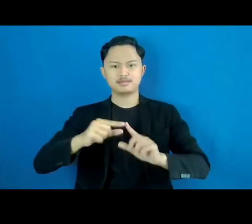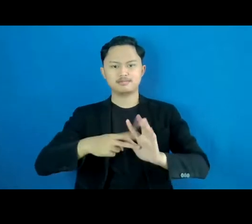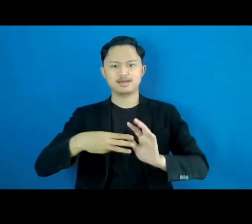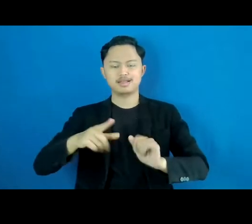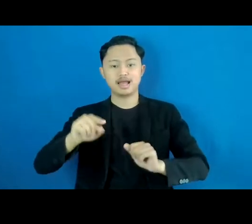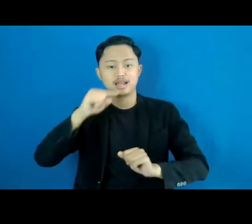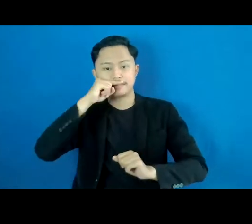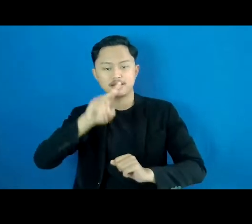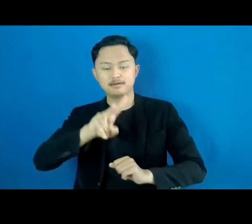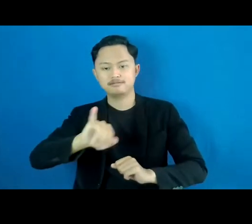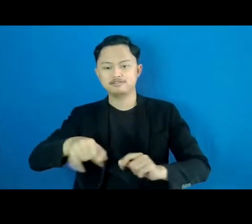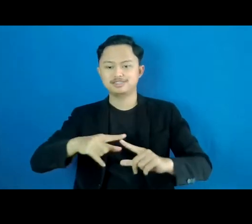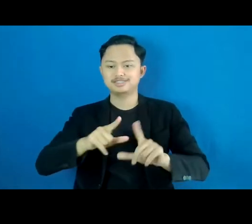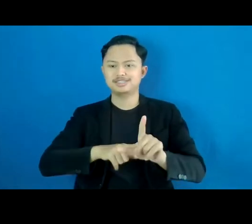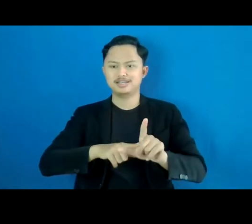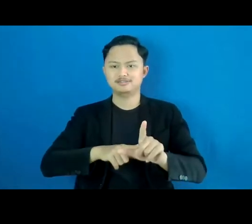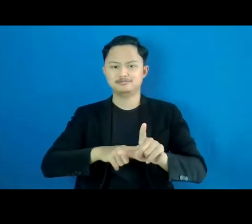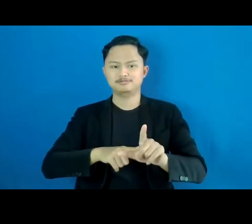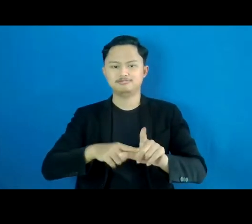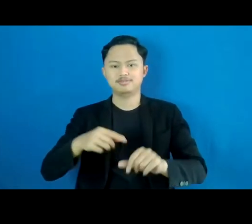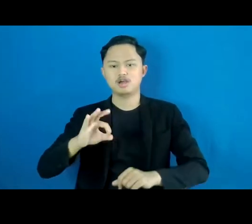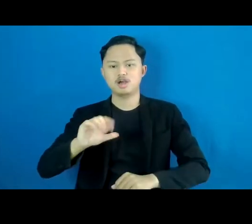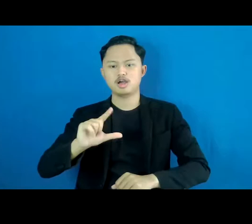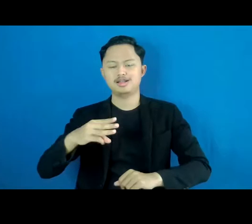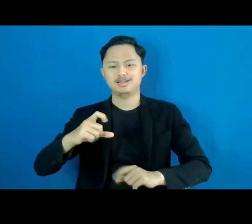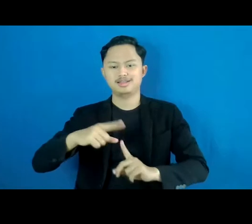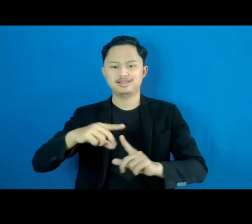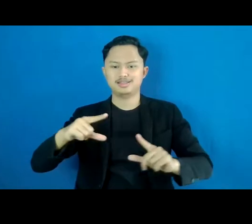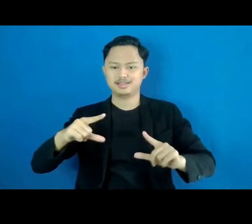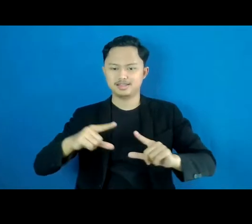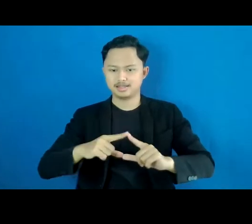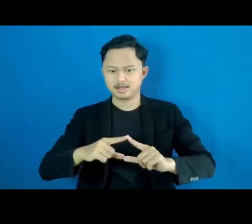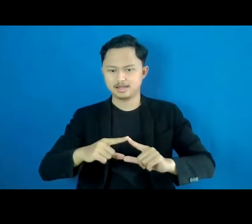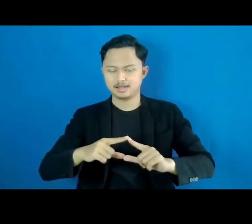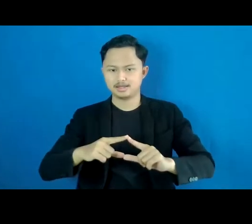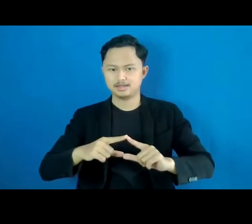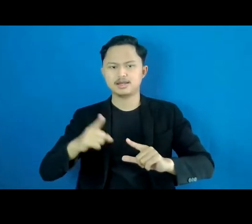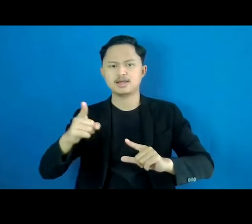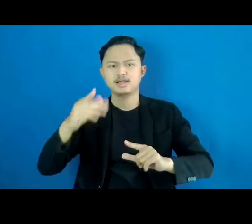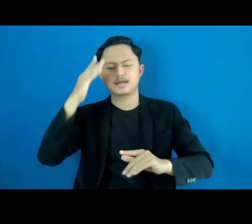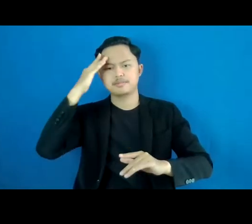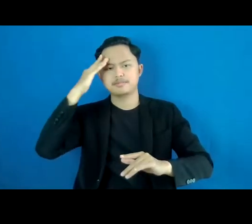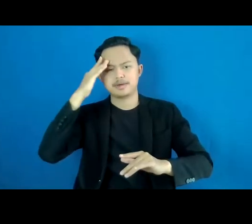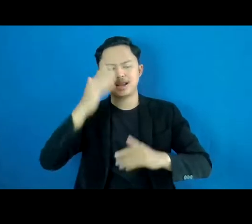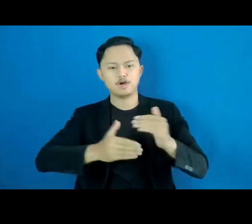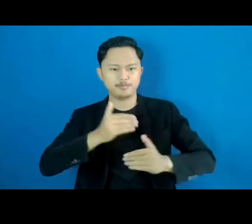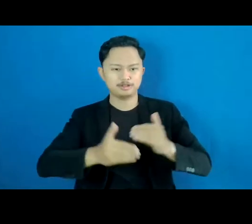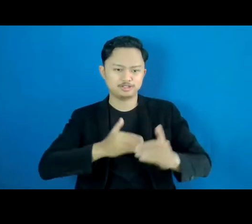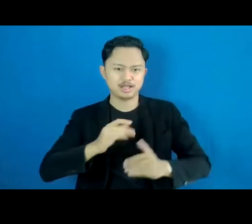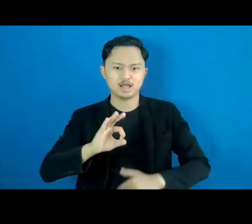Kumar, General Manager, Olectra, and Sandeep Raizada, Head of eBus Operations from